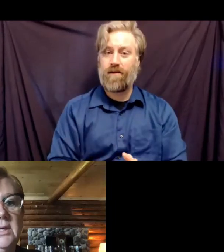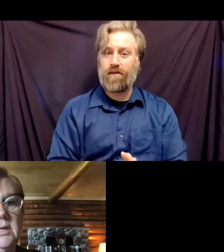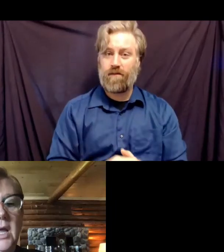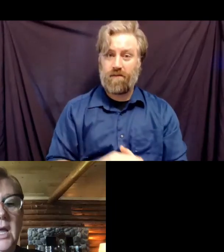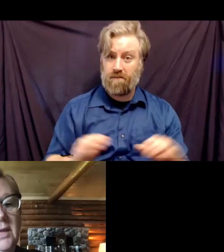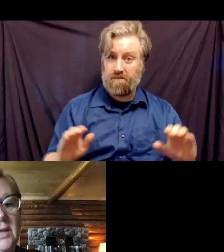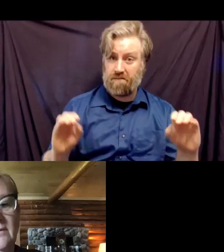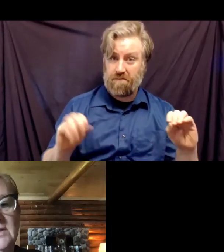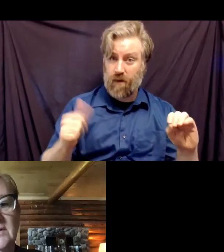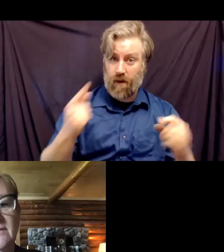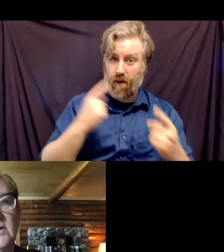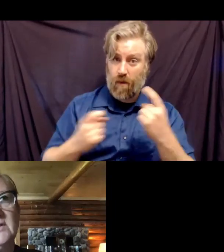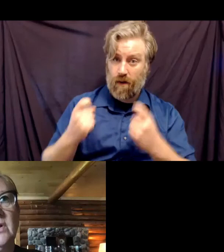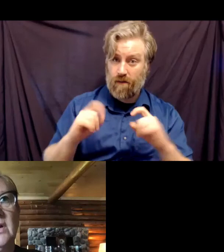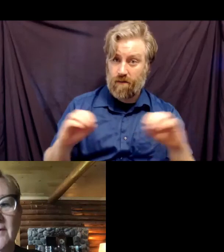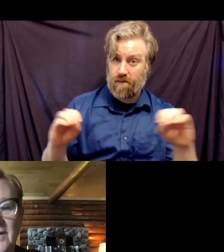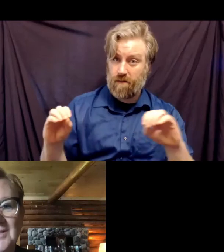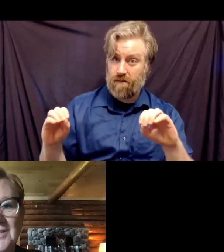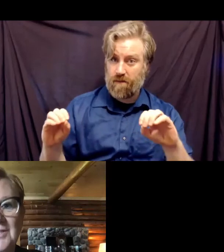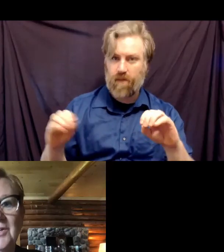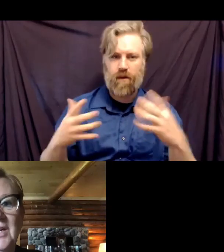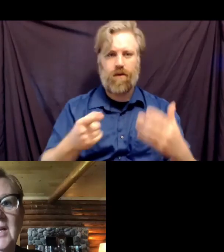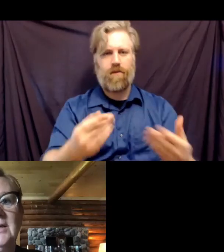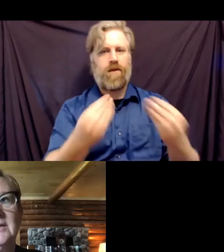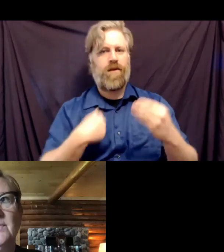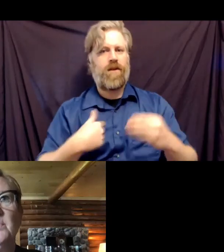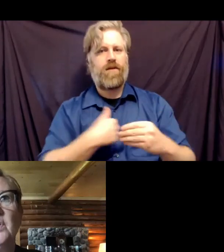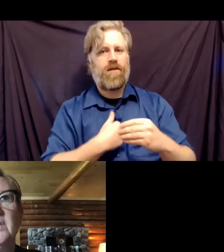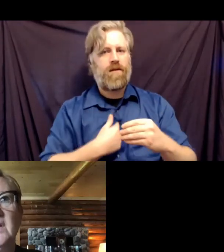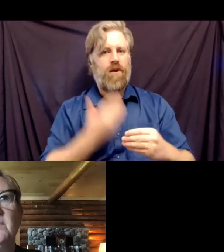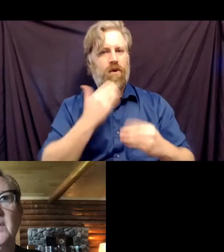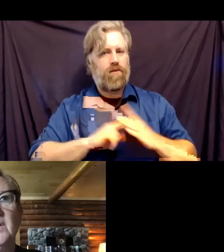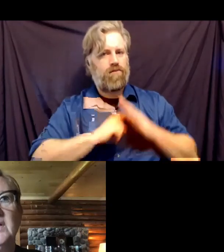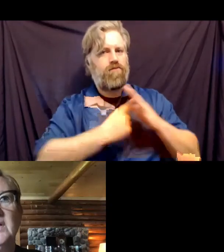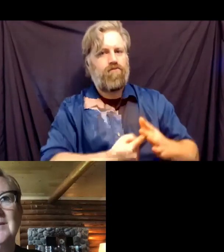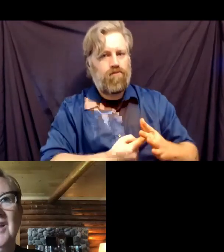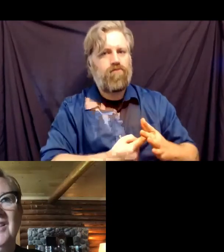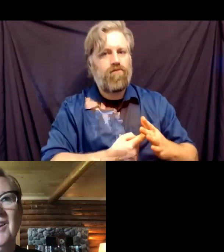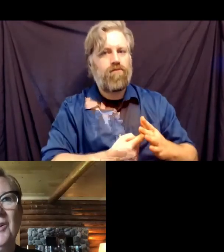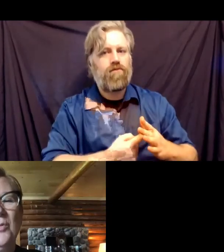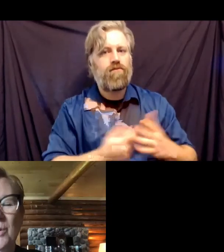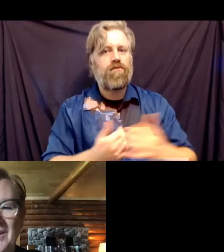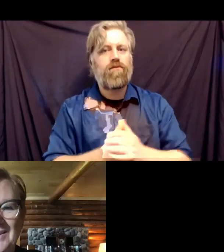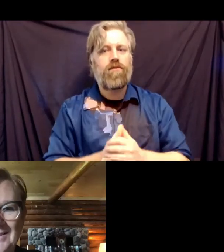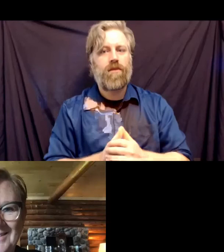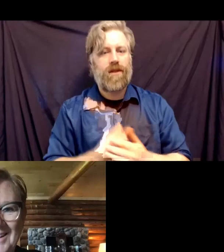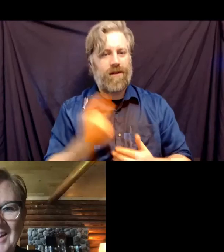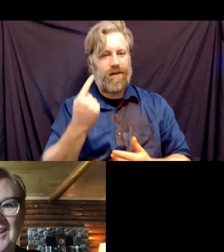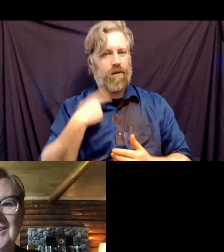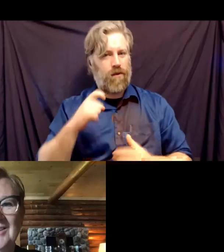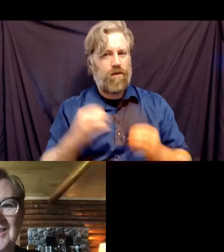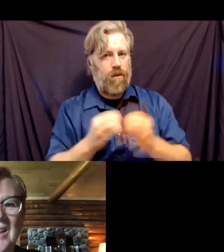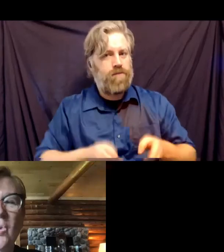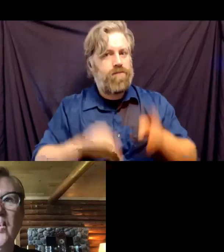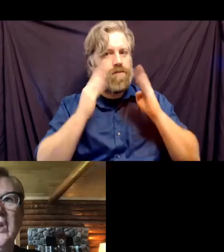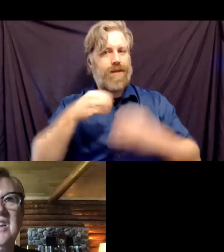question, I think you gave us a very strong foundation, Jerry, and something more to think about is that inner well-being